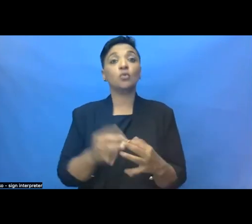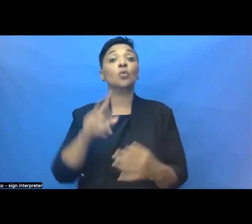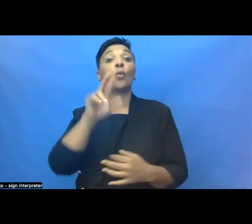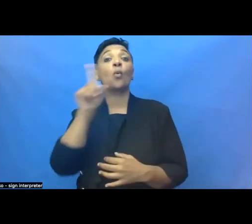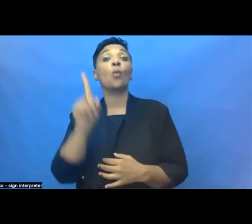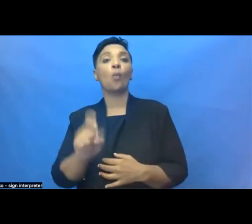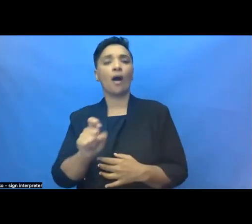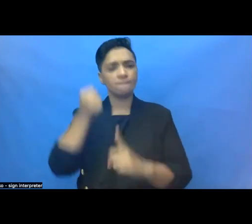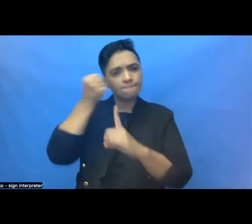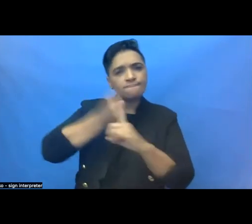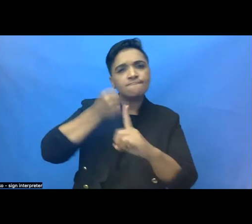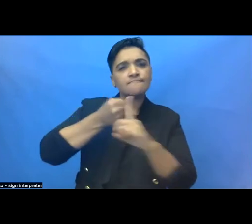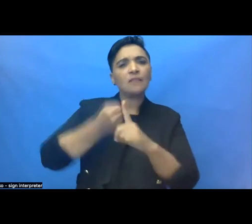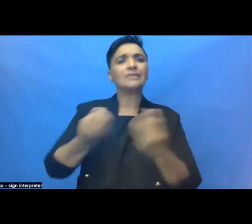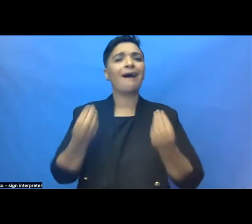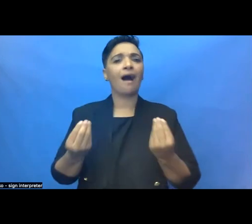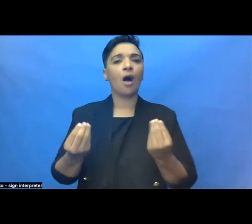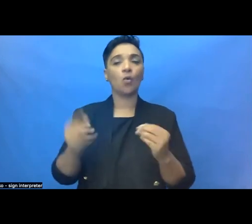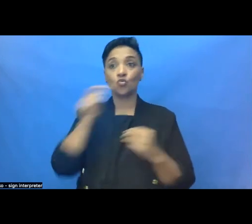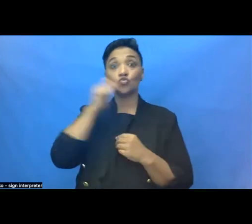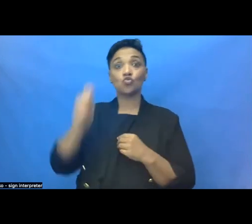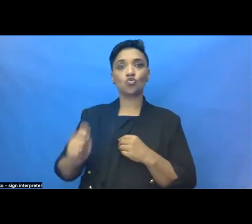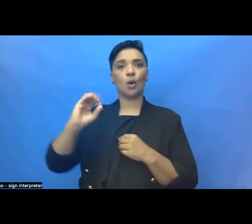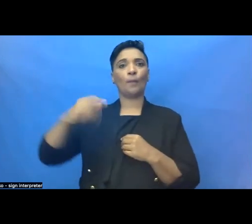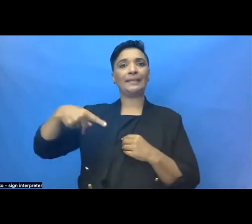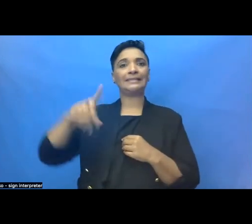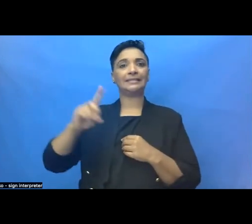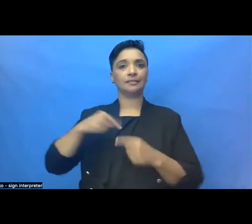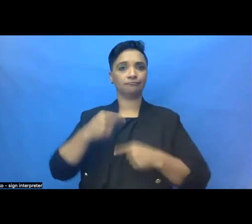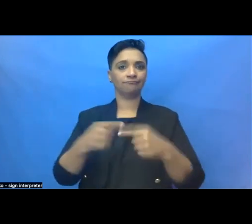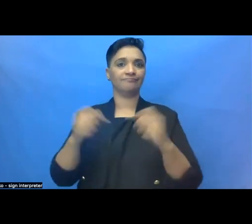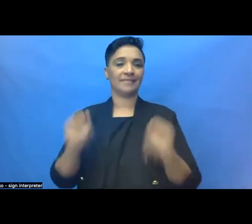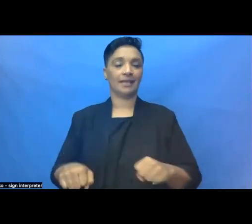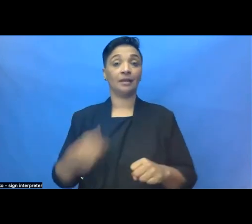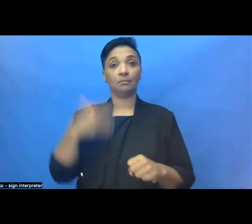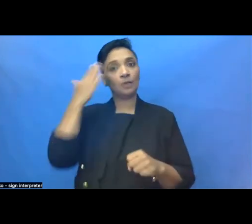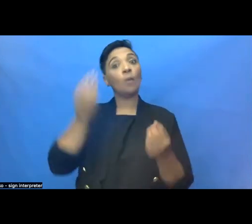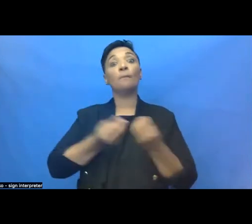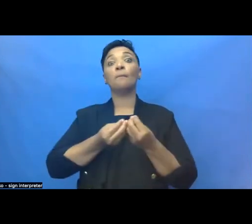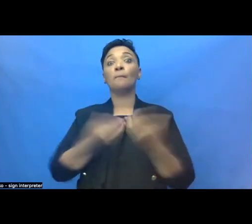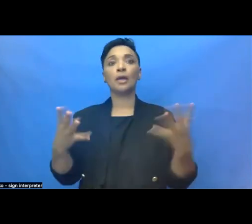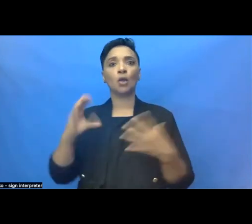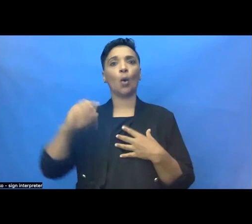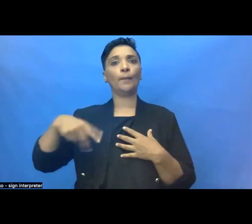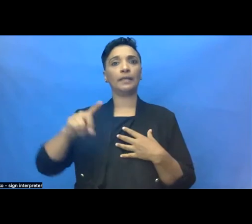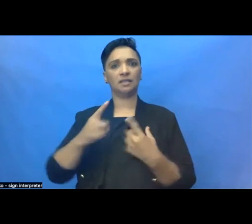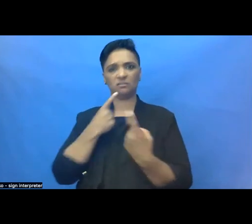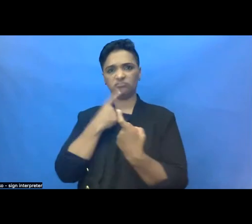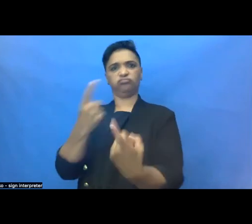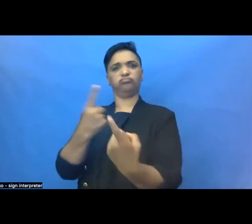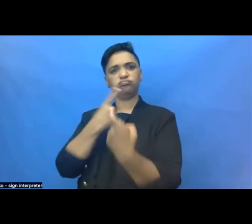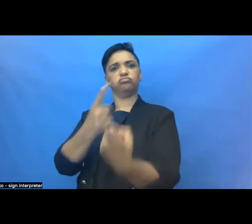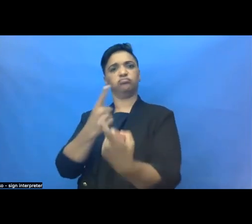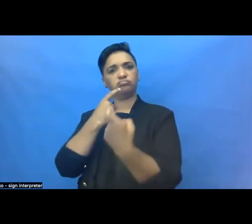well for Ukrainian OPDs. And I know that much of the OPD community have been quite loud on this, but we